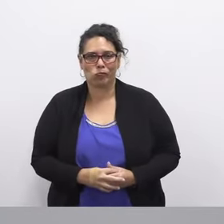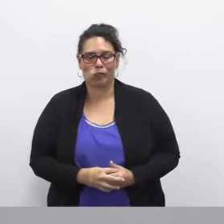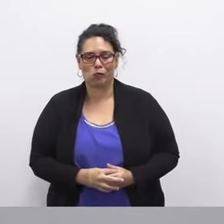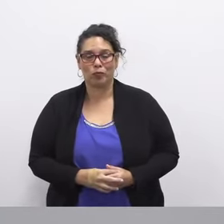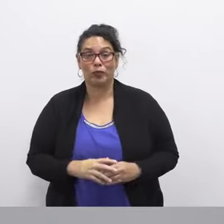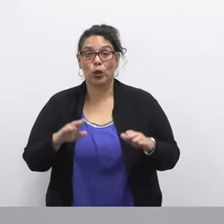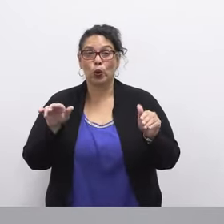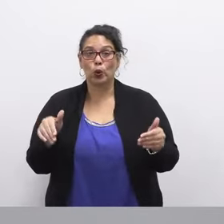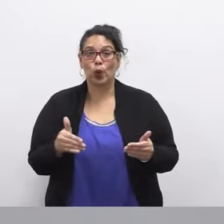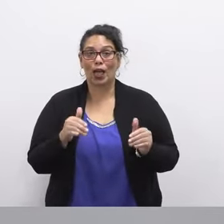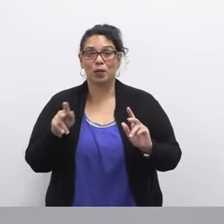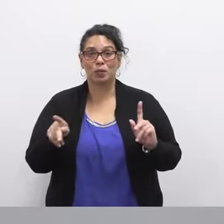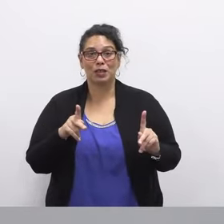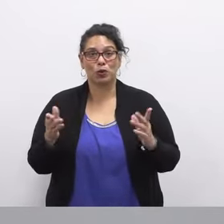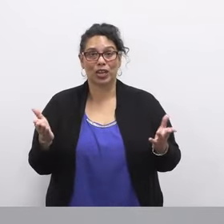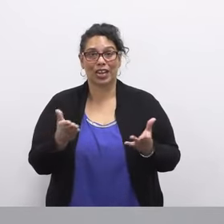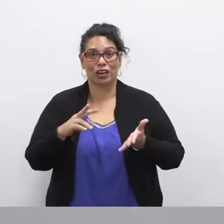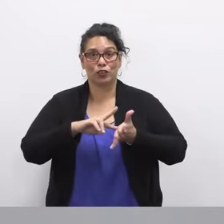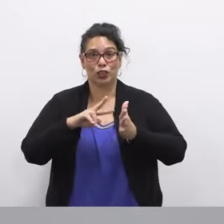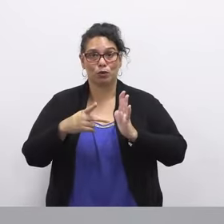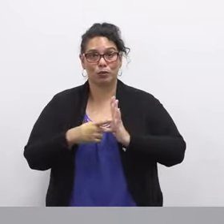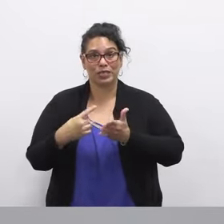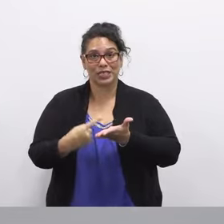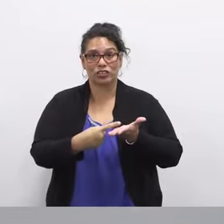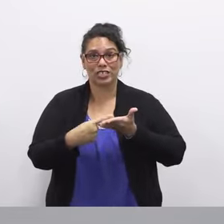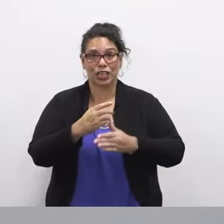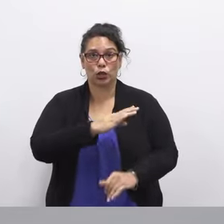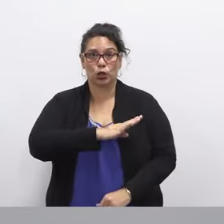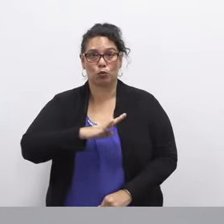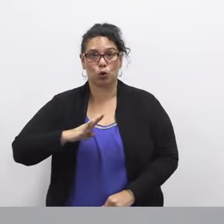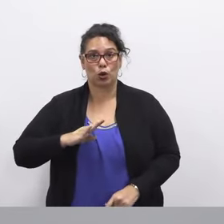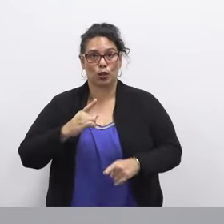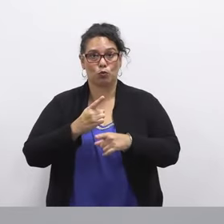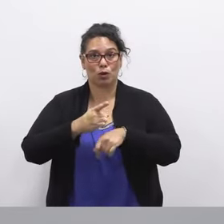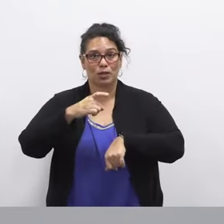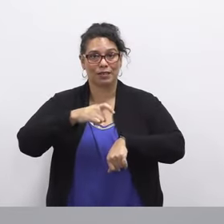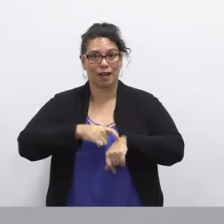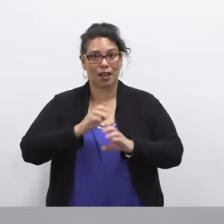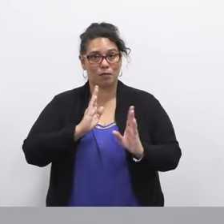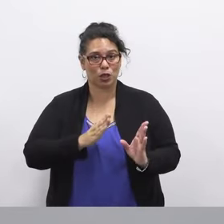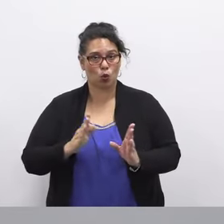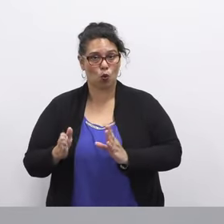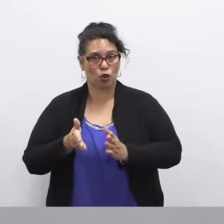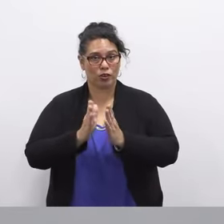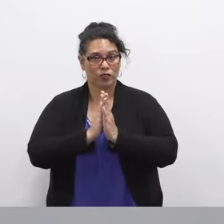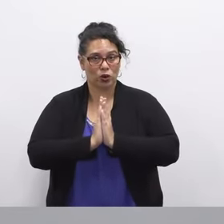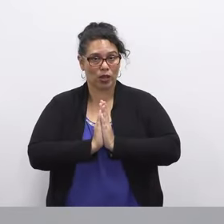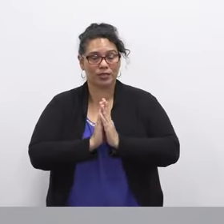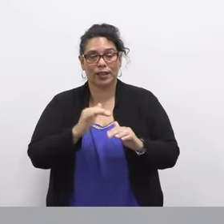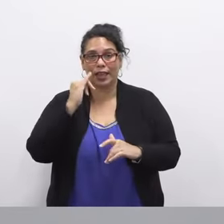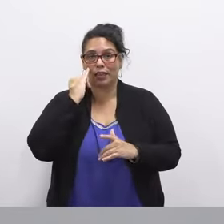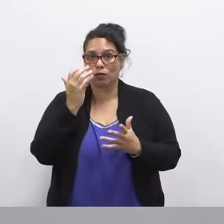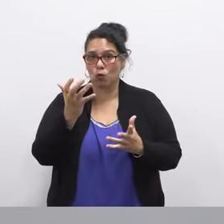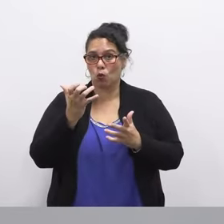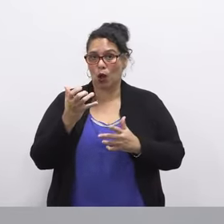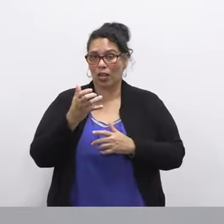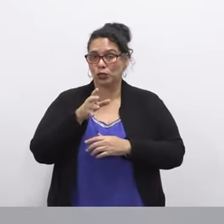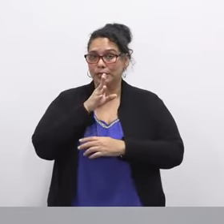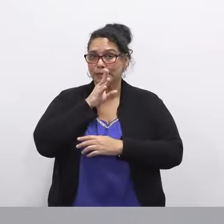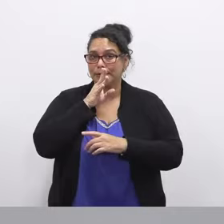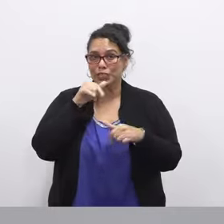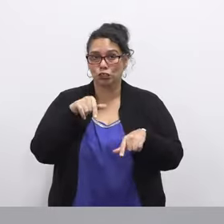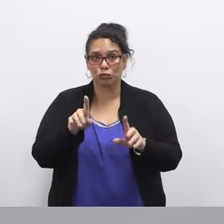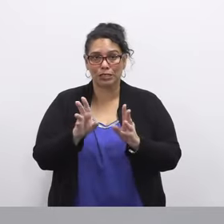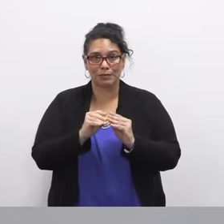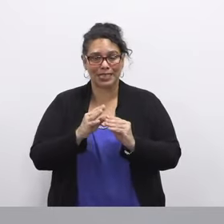We welcome those that are here for the purposes of addressing the board at the proper time and in the order of their request. If you wish to speak during the meeting, please